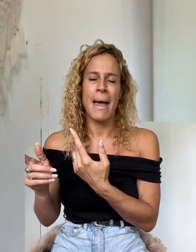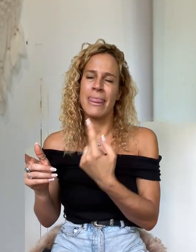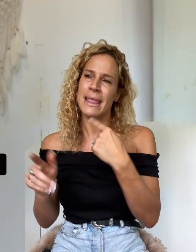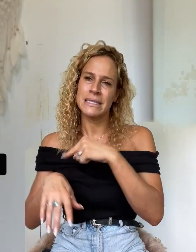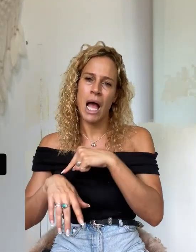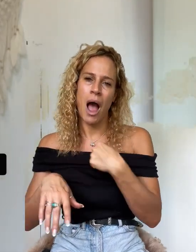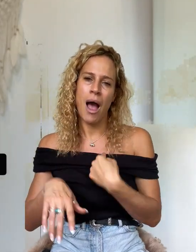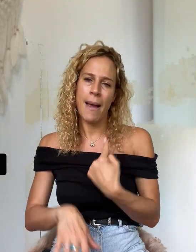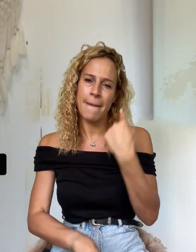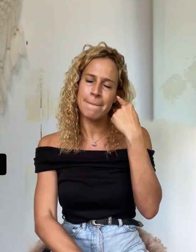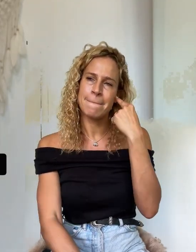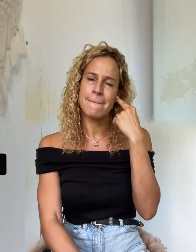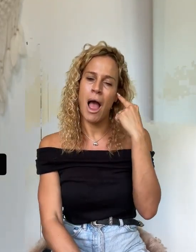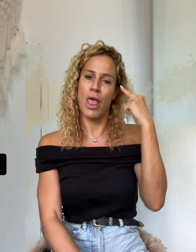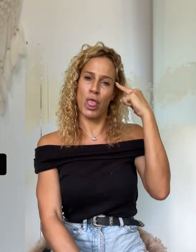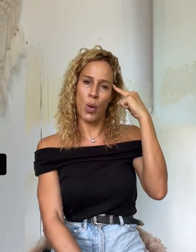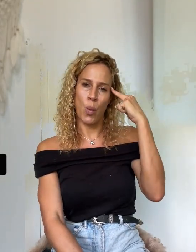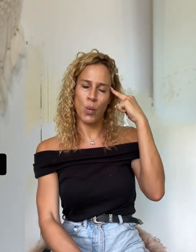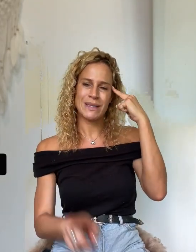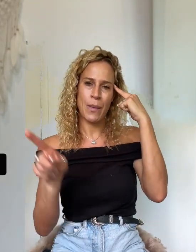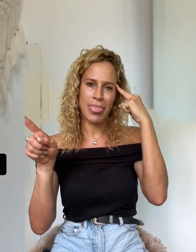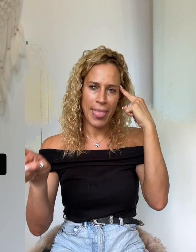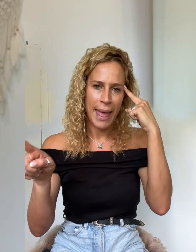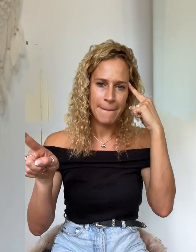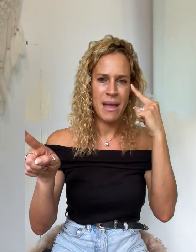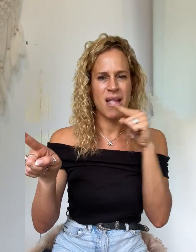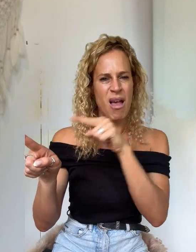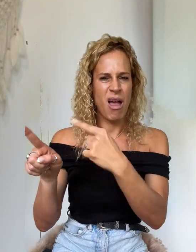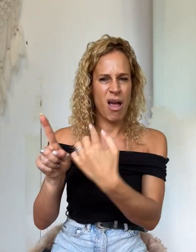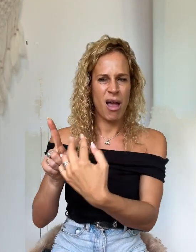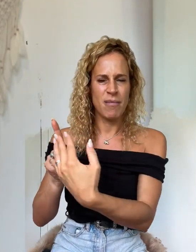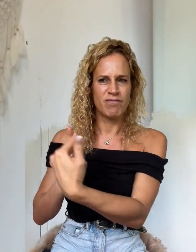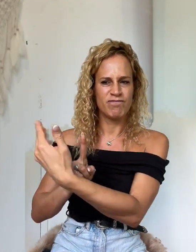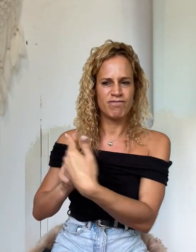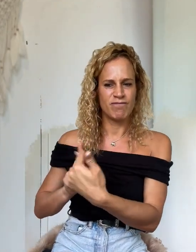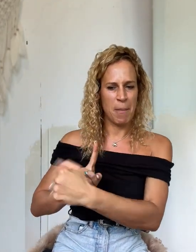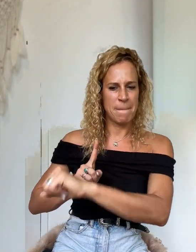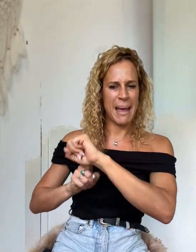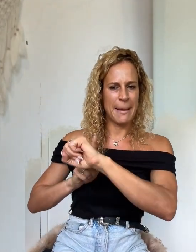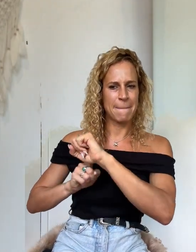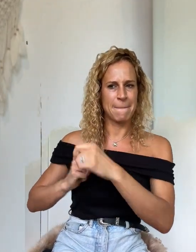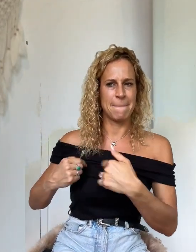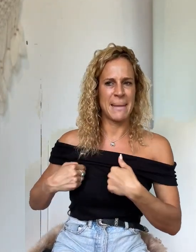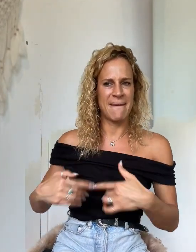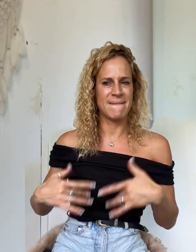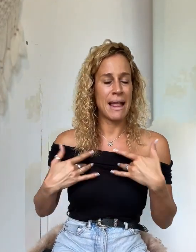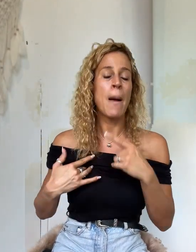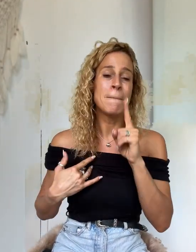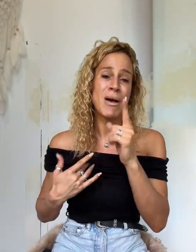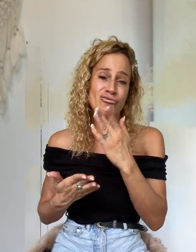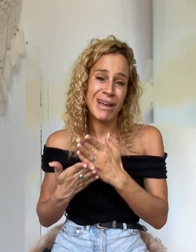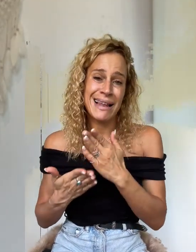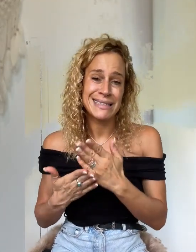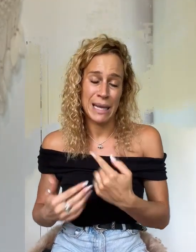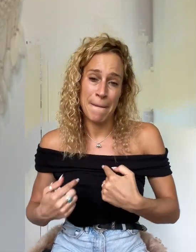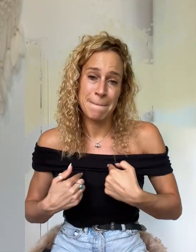them trying to make me feel like I wasn't committed the same way they were committed. But the reality is it was my